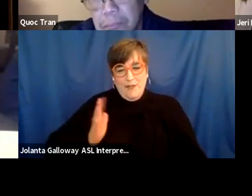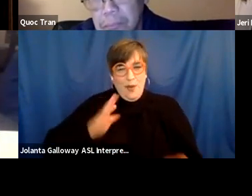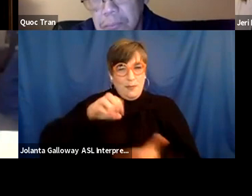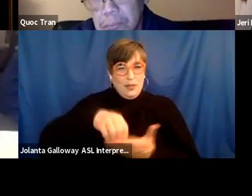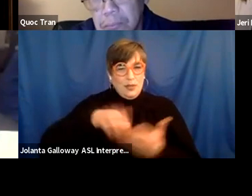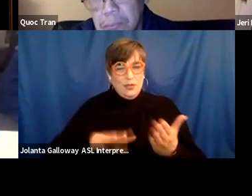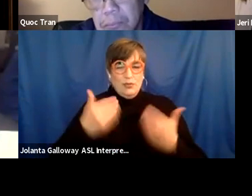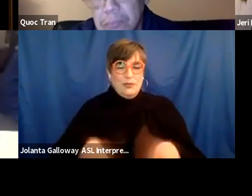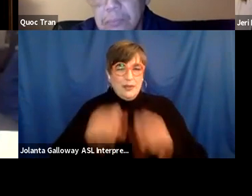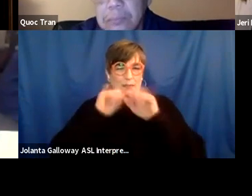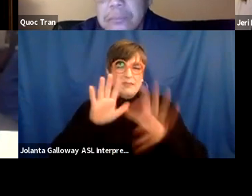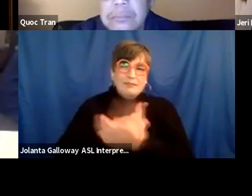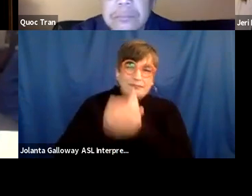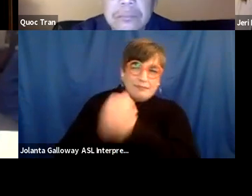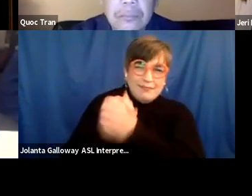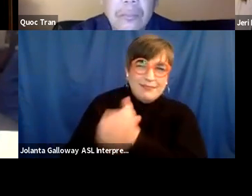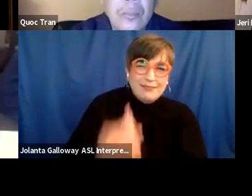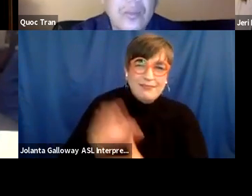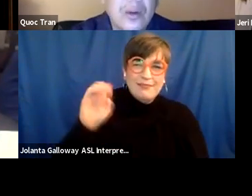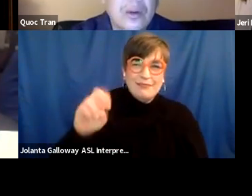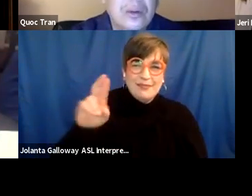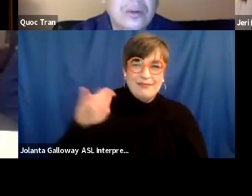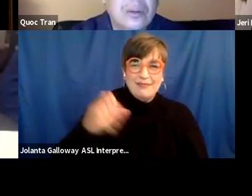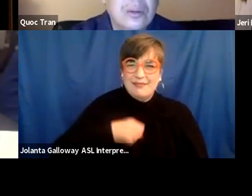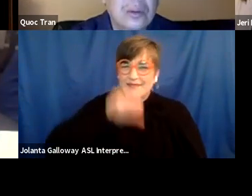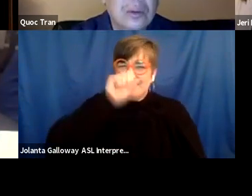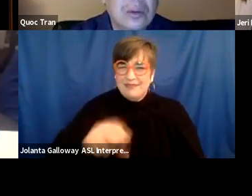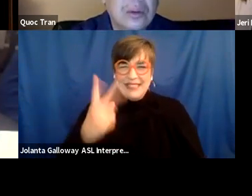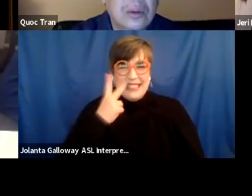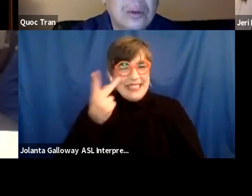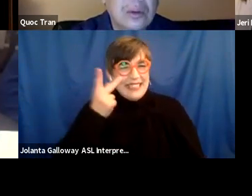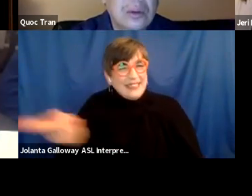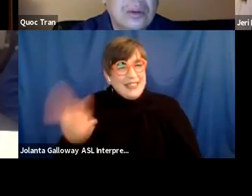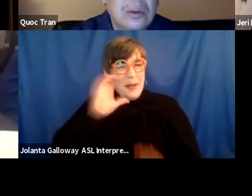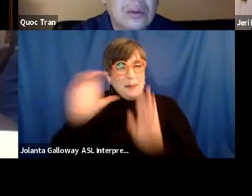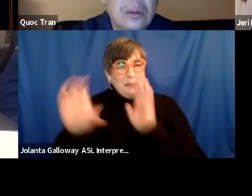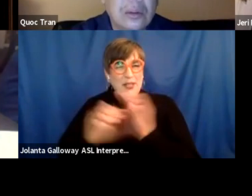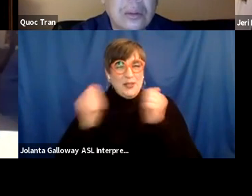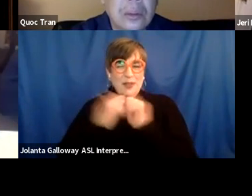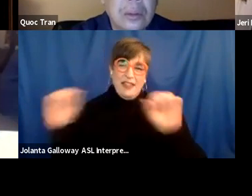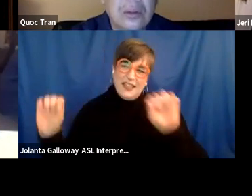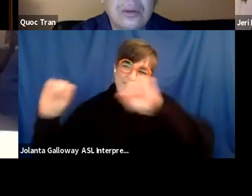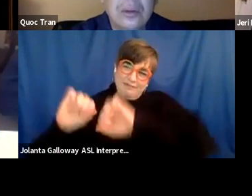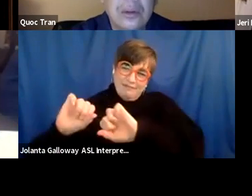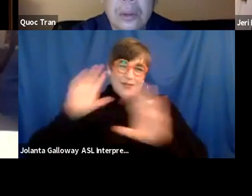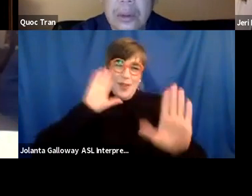So congratulations on that, Mr. James. Love to see the picture with your predecessor and hope to hear about that in your report.